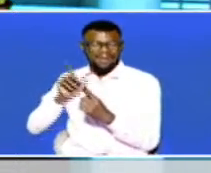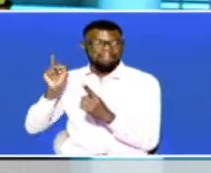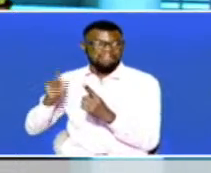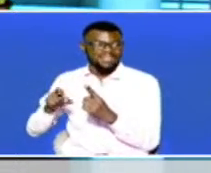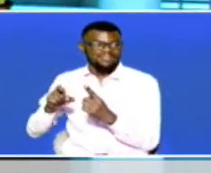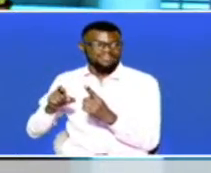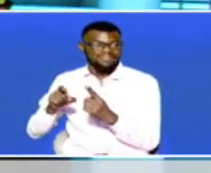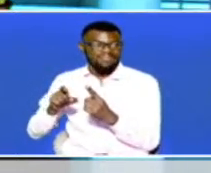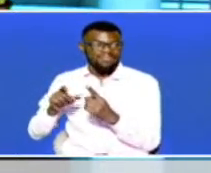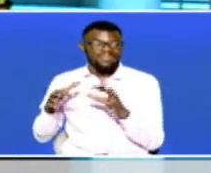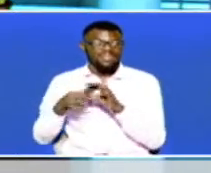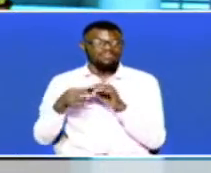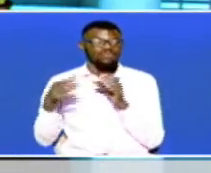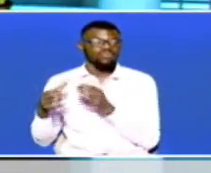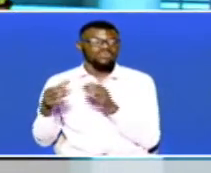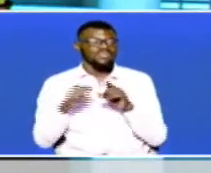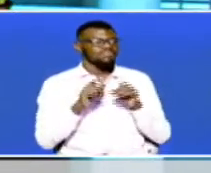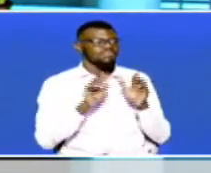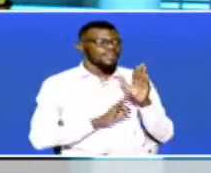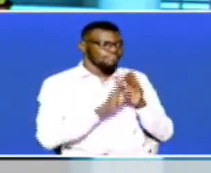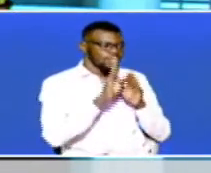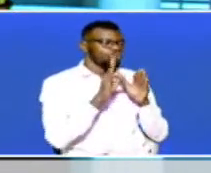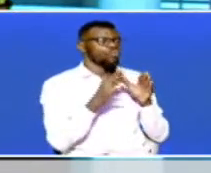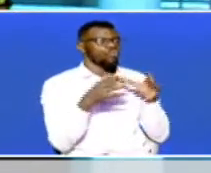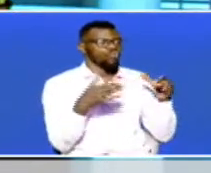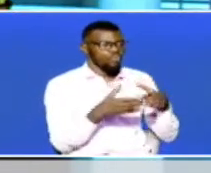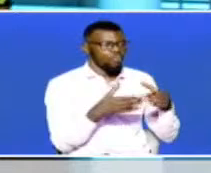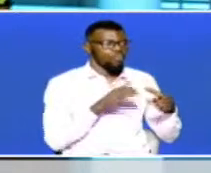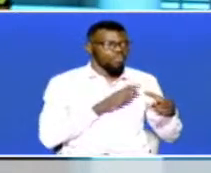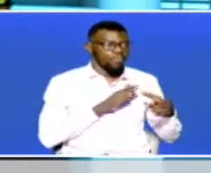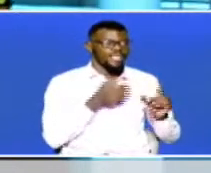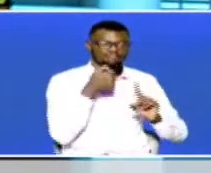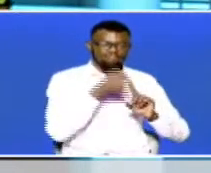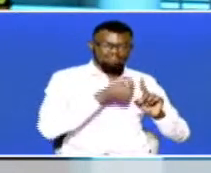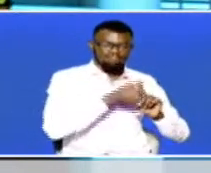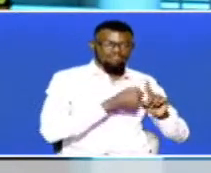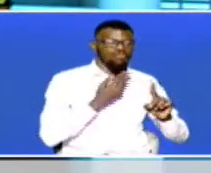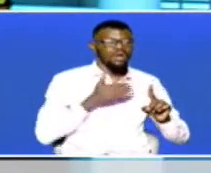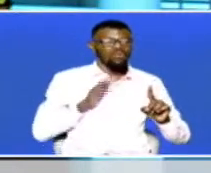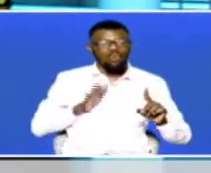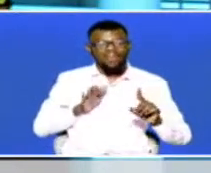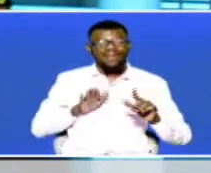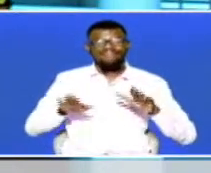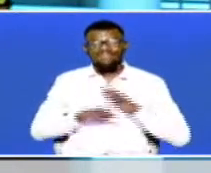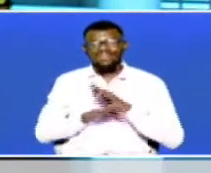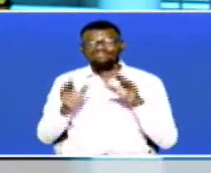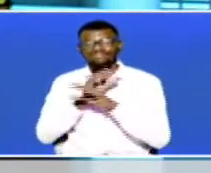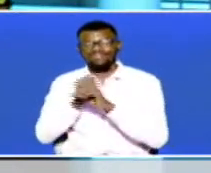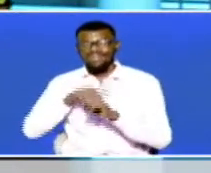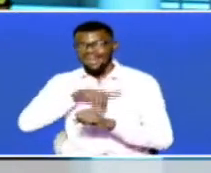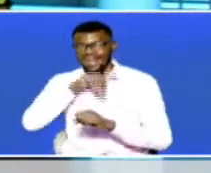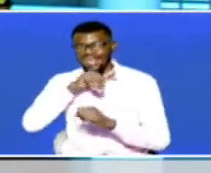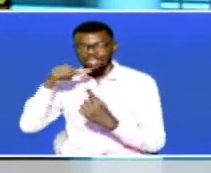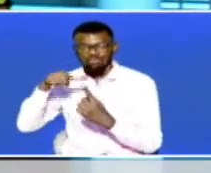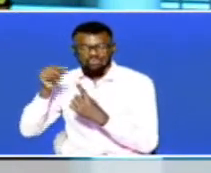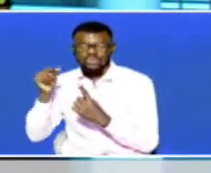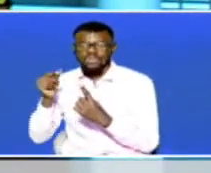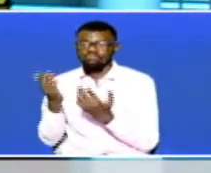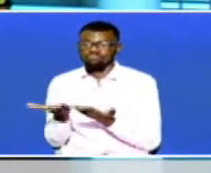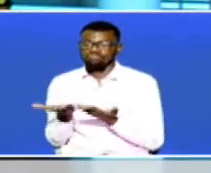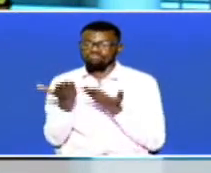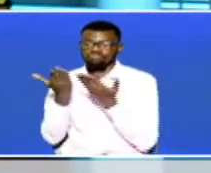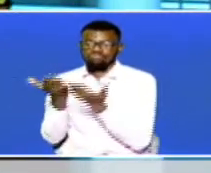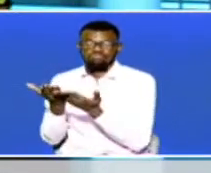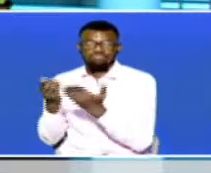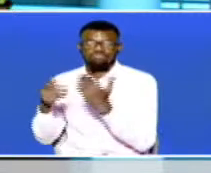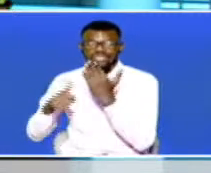League, together with the Maendelo ya Wanawake, are now pushing for a female running mate for Raila Odinga and have fronted the name of Narc Kenya